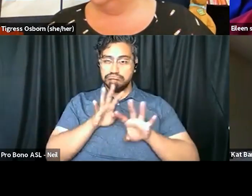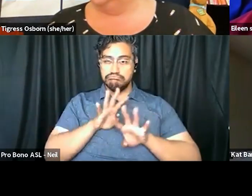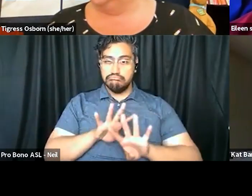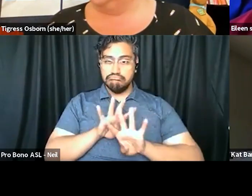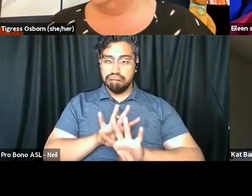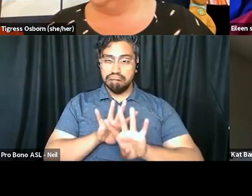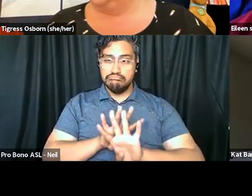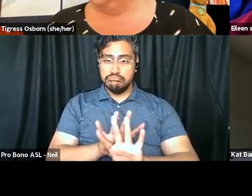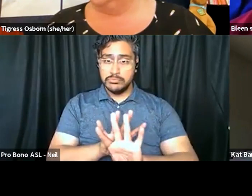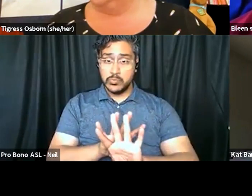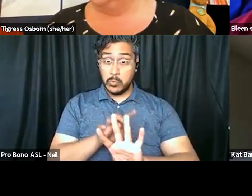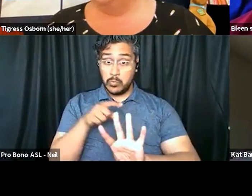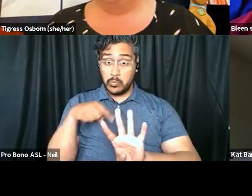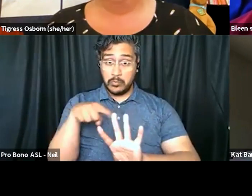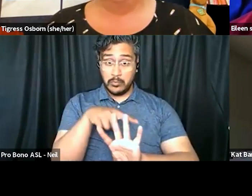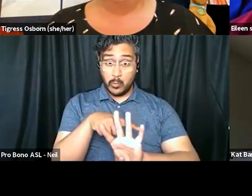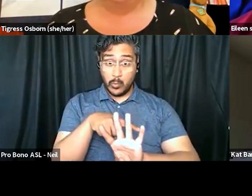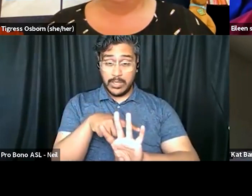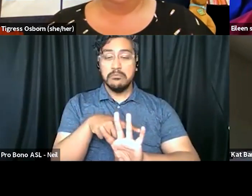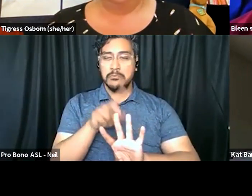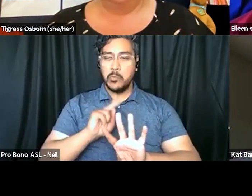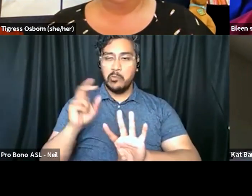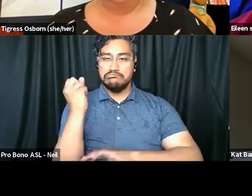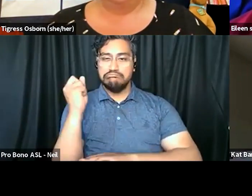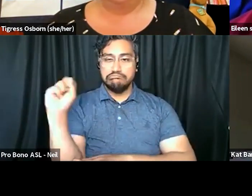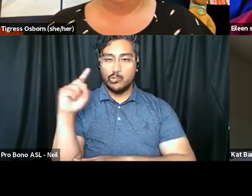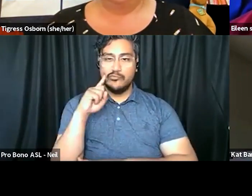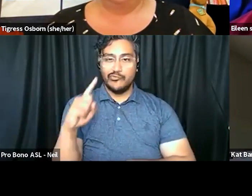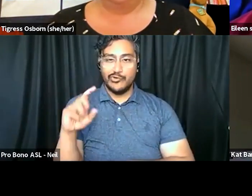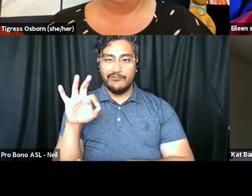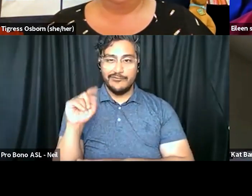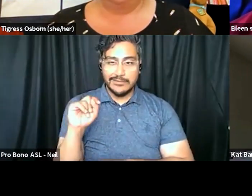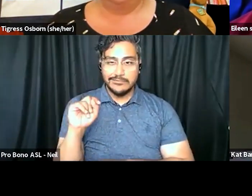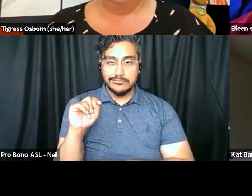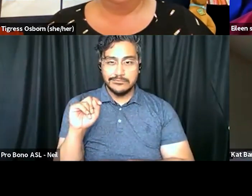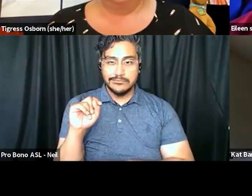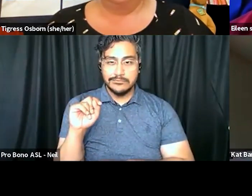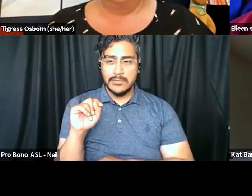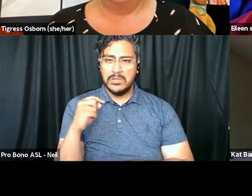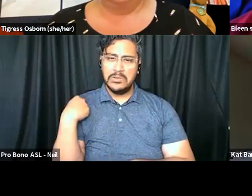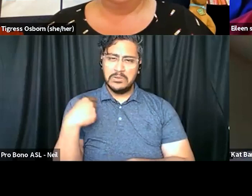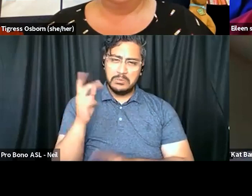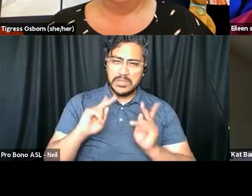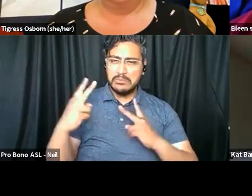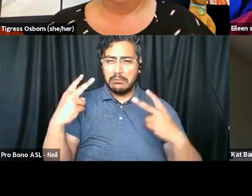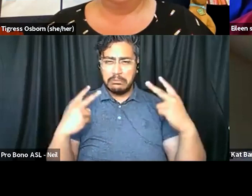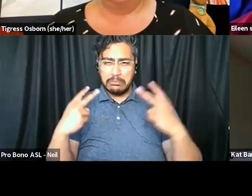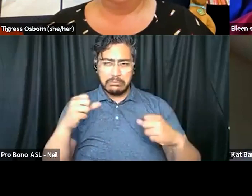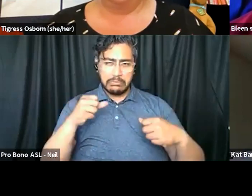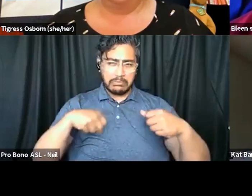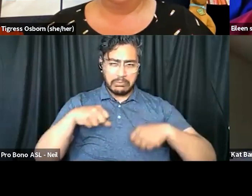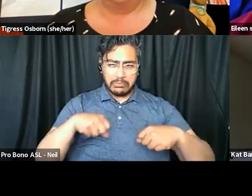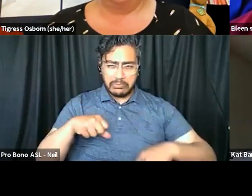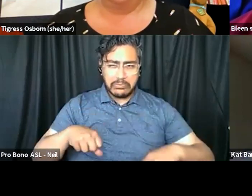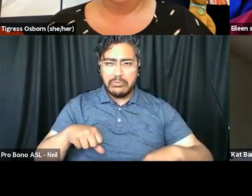obesity. Multitudes mutilated by scalpels, damaged by pharmaceuticals. We